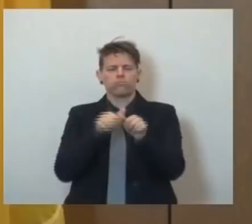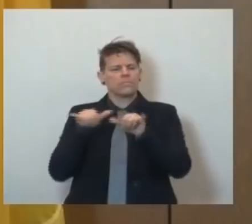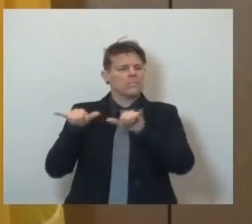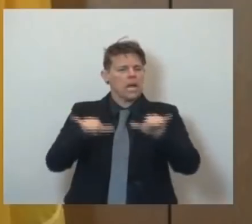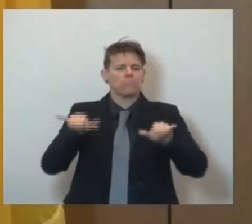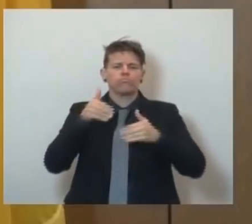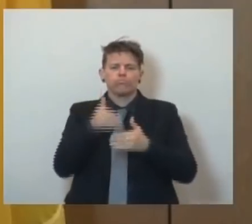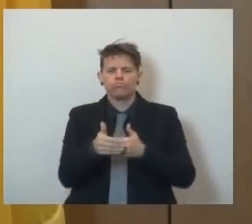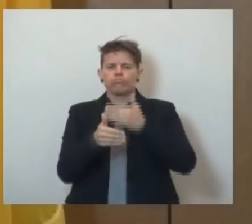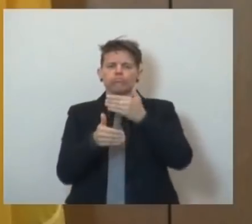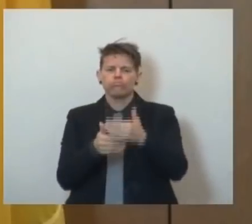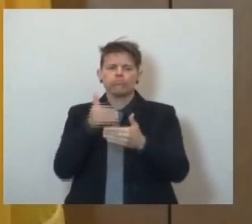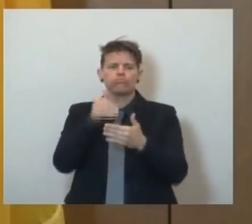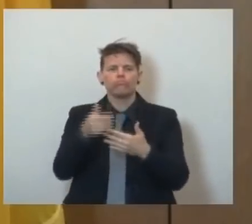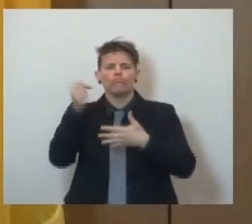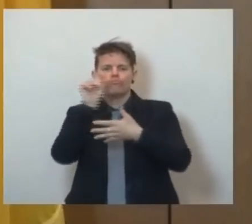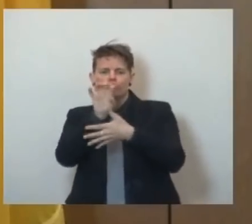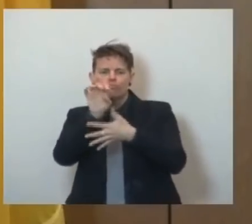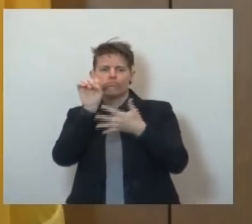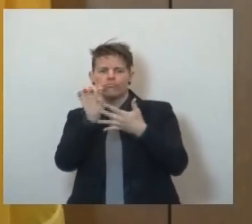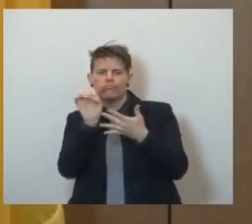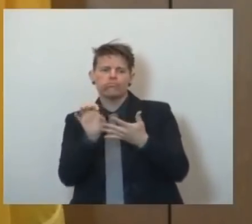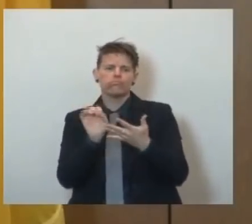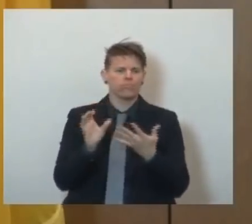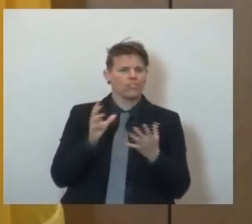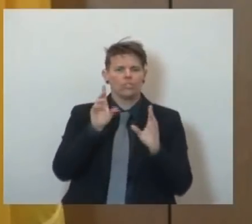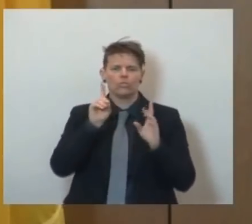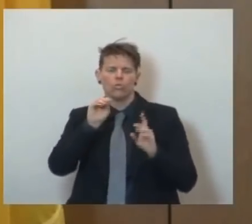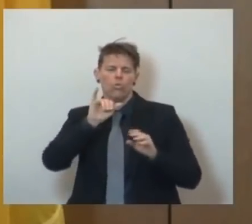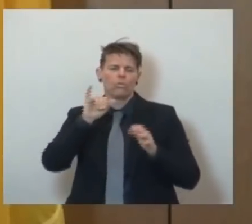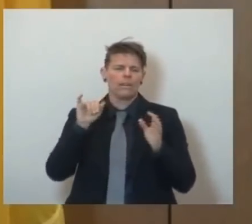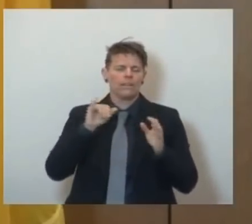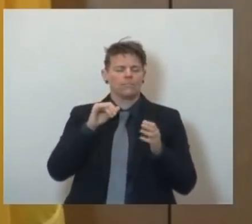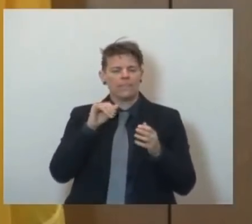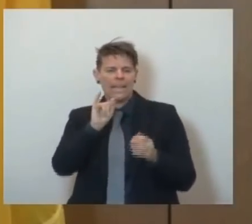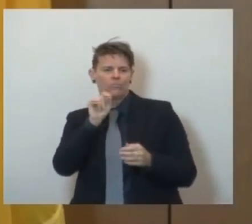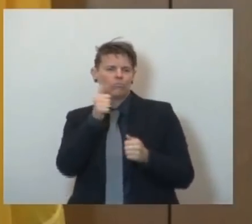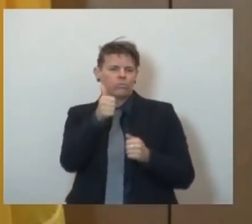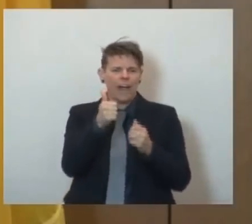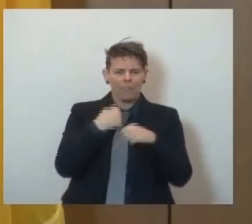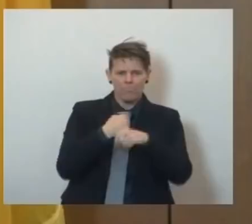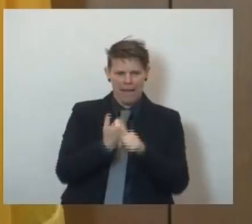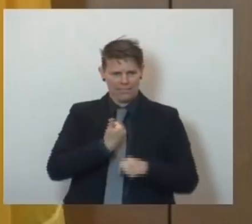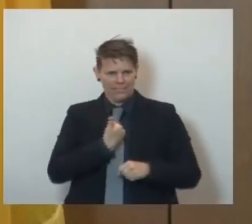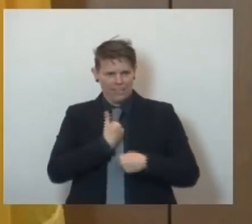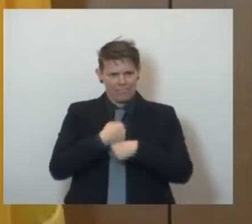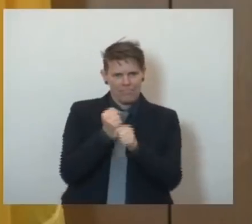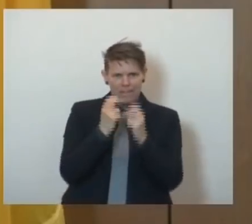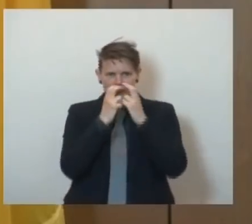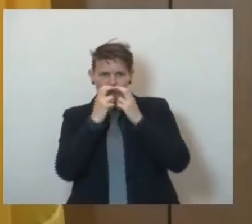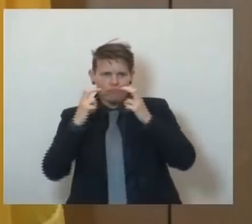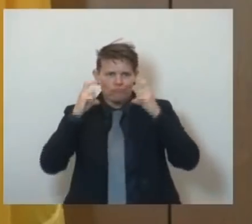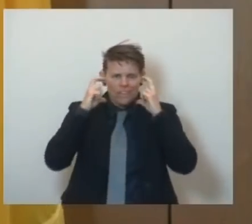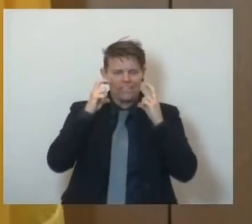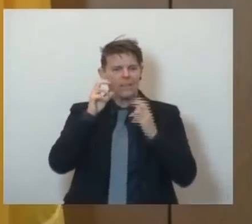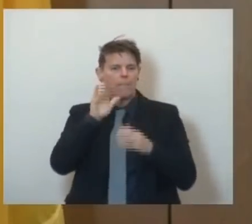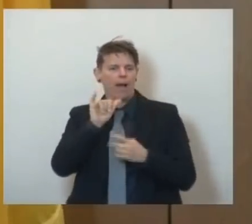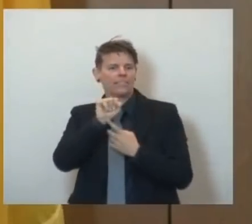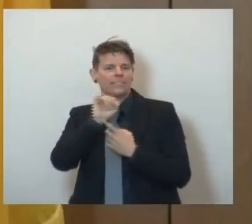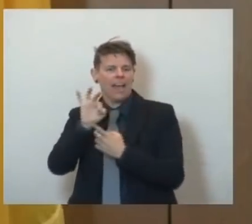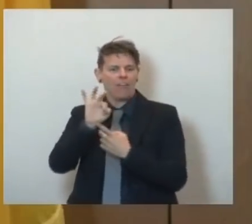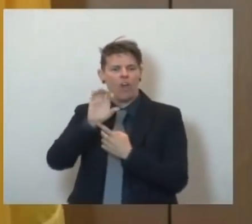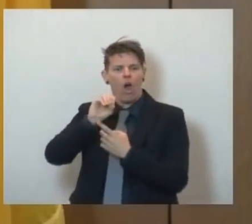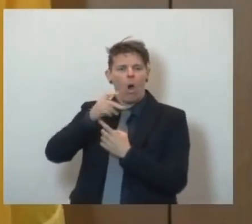about this incredible do-it-yourself mask. This was made for me by the Santa Fe Opera, and I want to thank you.